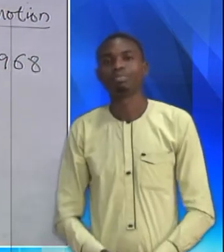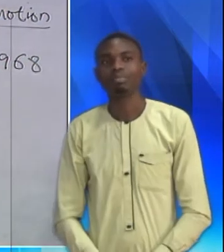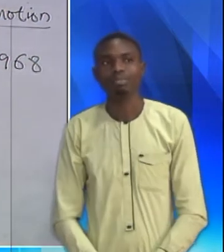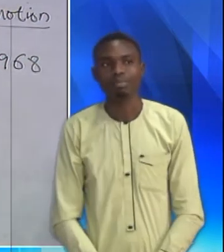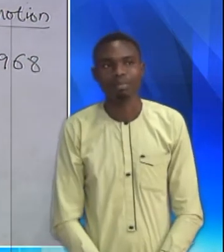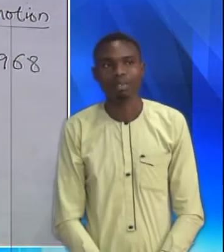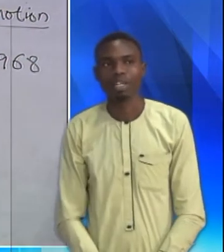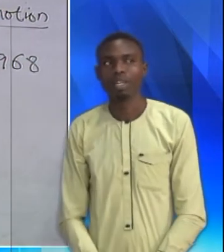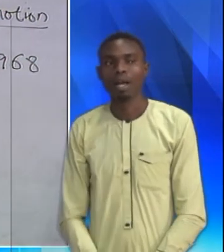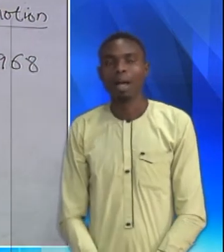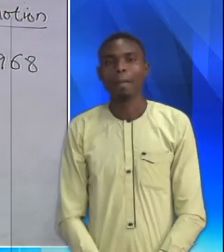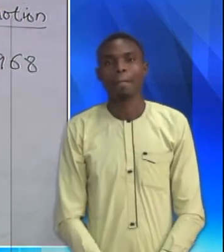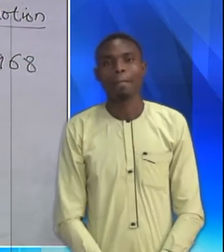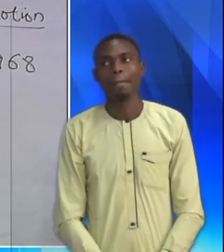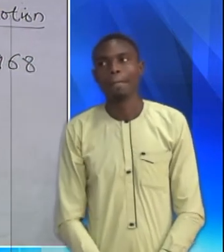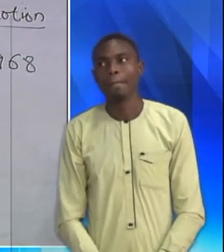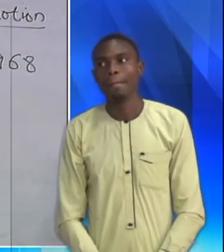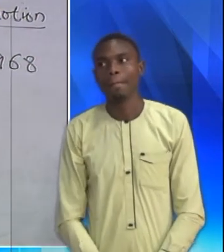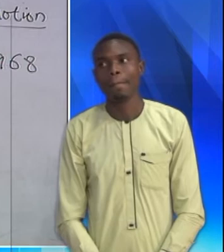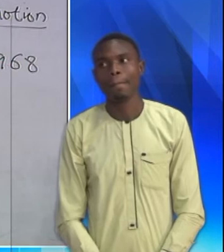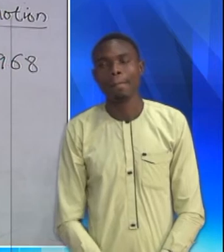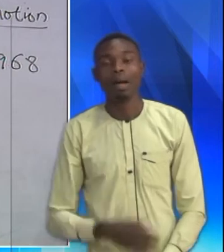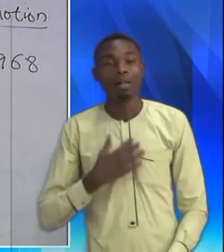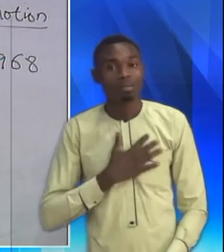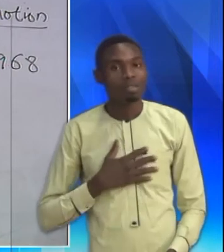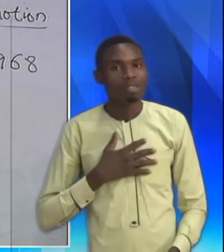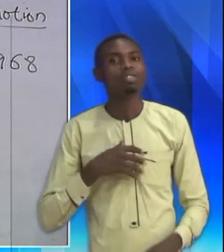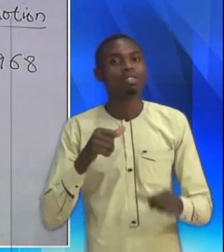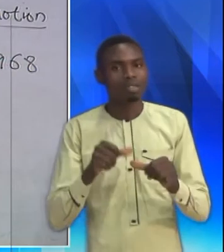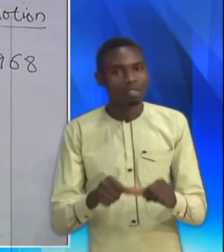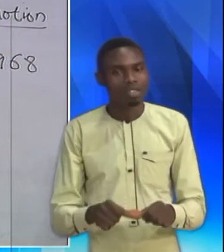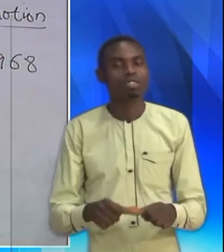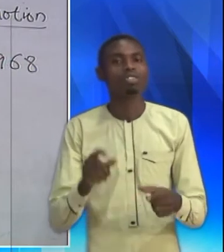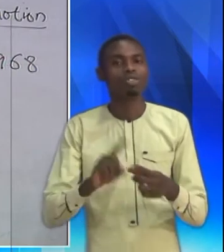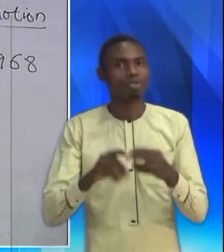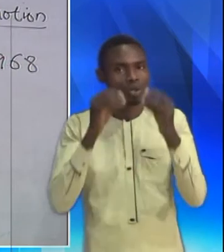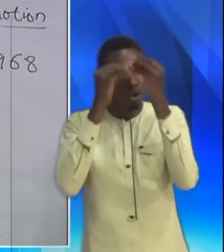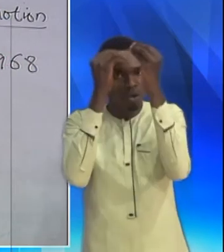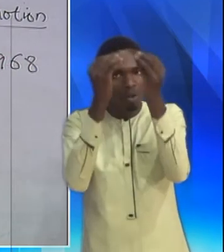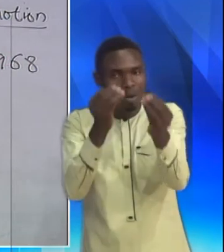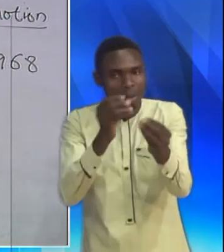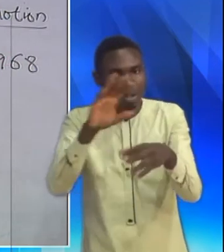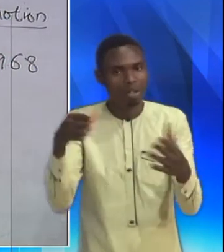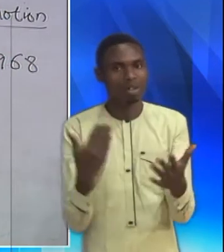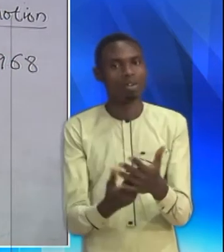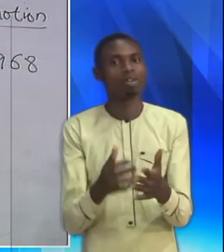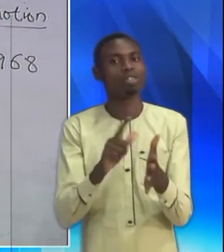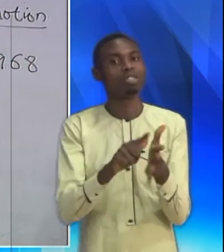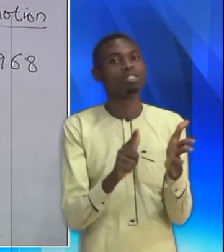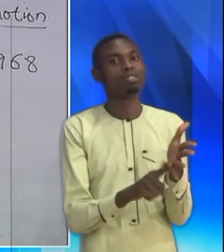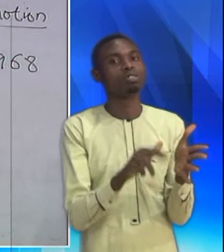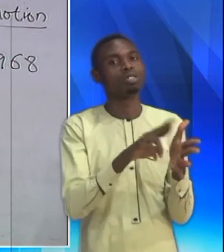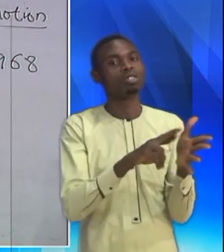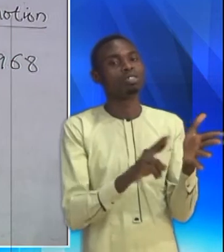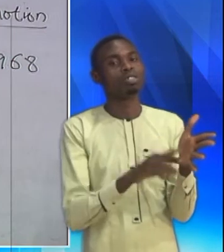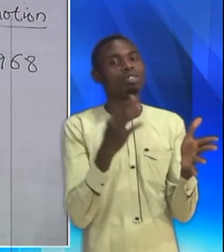Please adhere strictly to those do's and don'ts of the NCDC. I also repeat it and